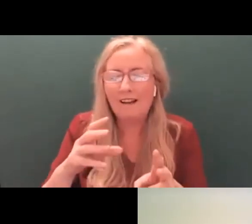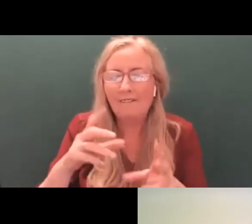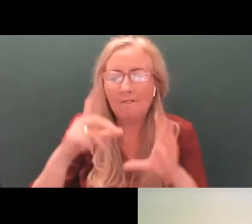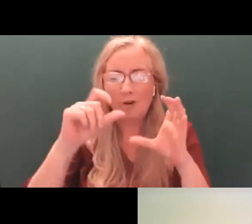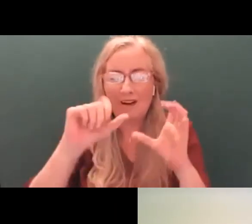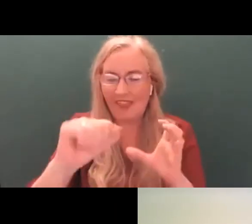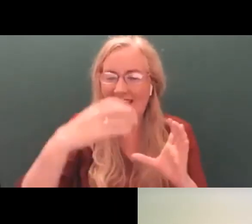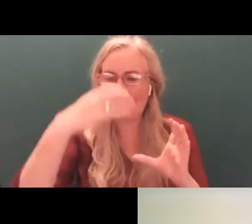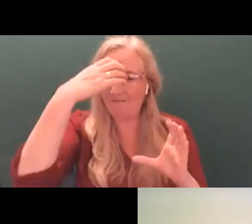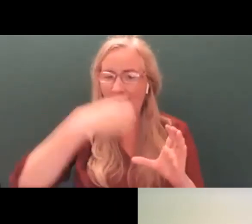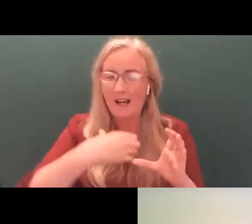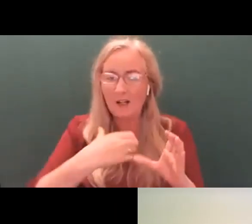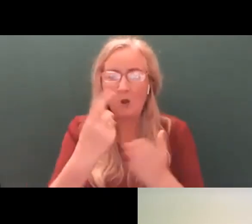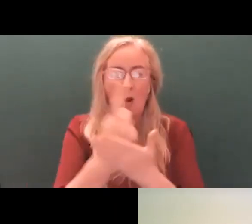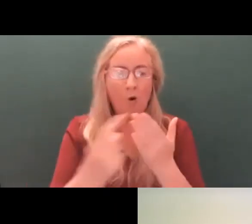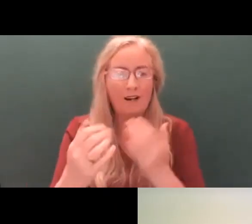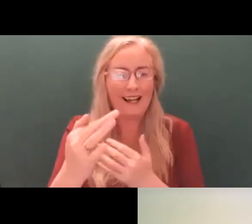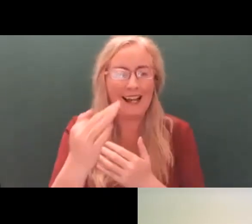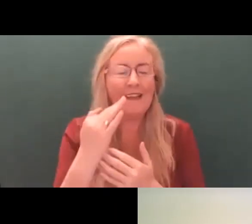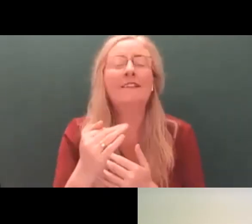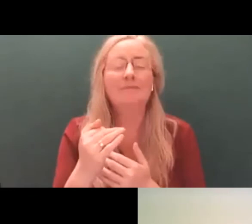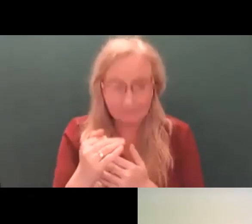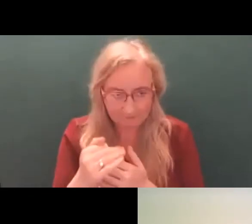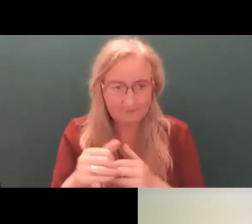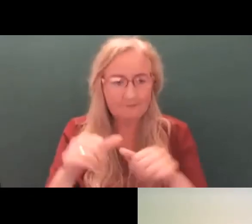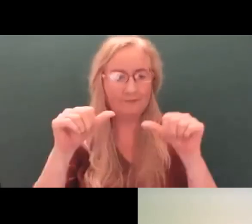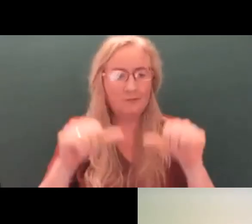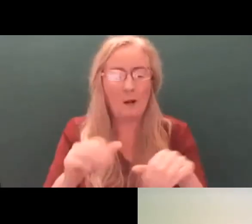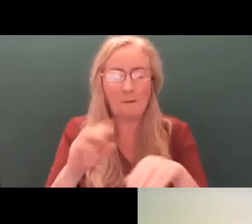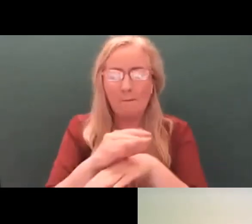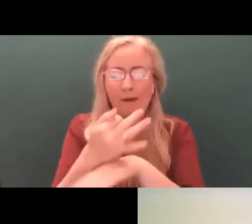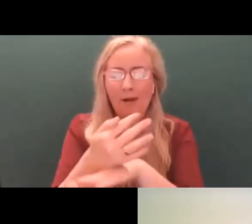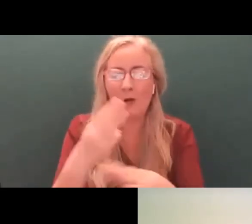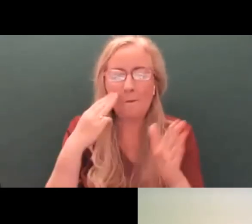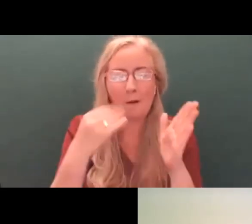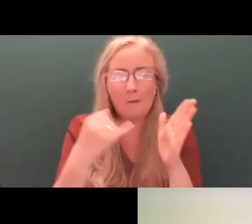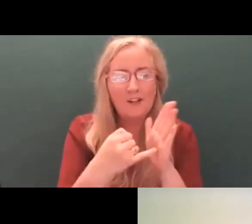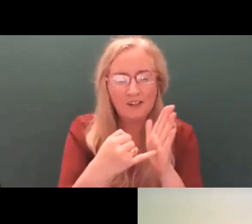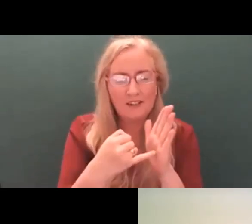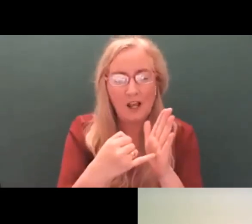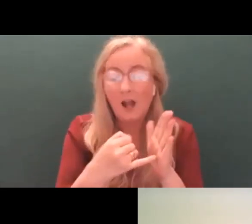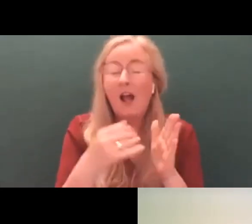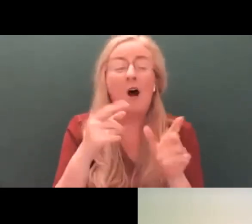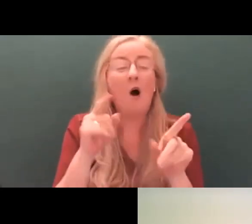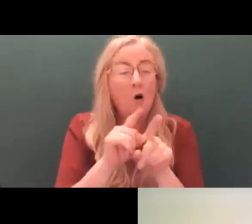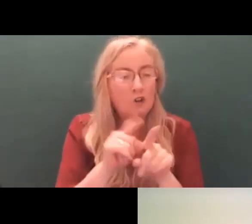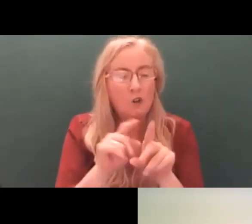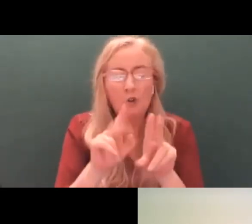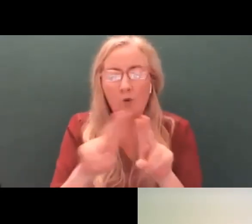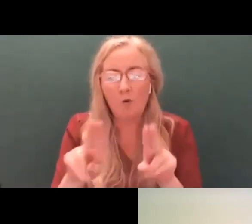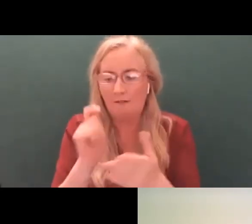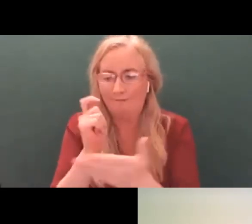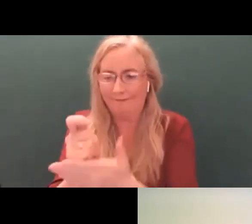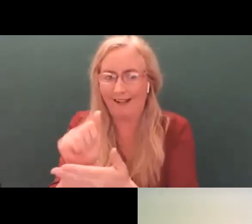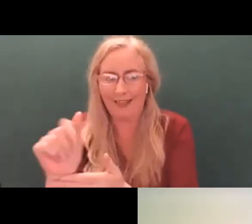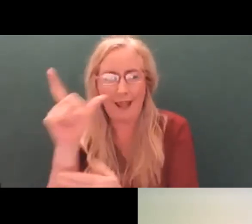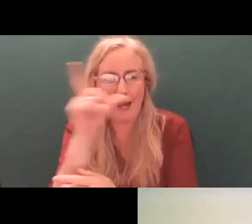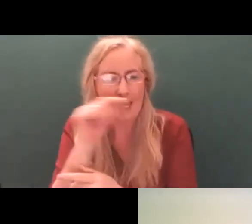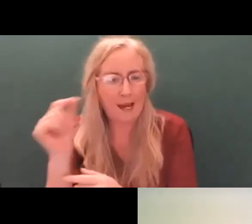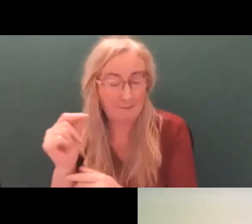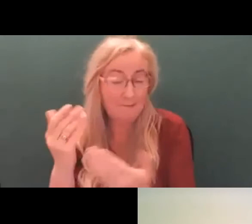unless we'd express, parental permission. And then maybe you wouldn't identify them either, as to who they are.